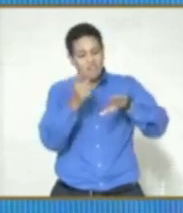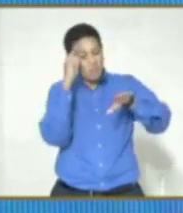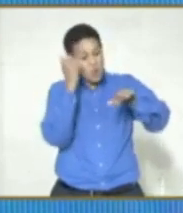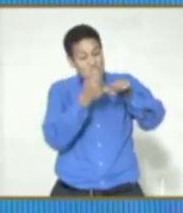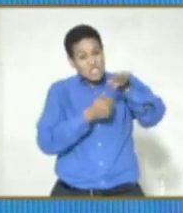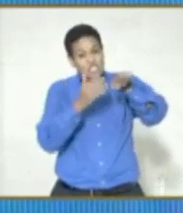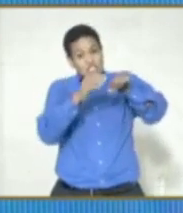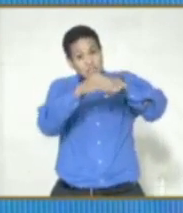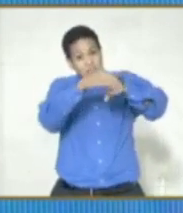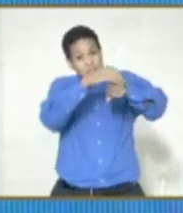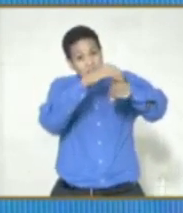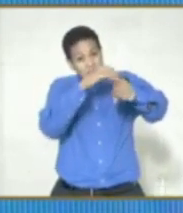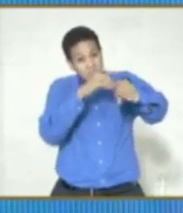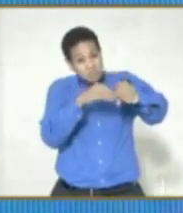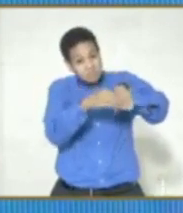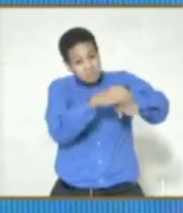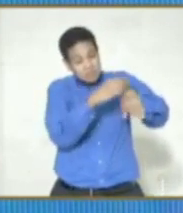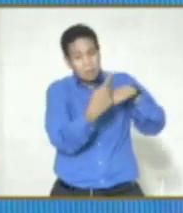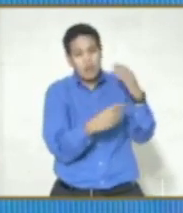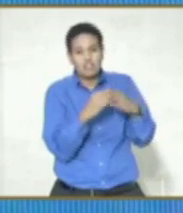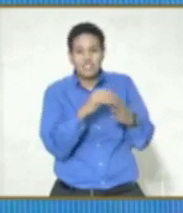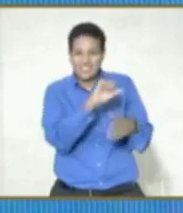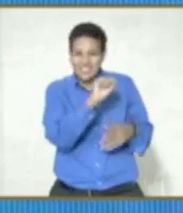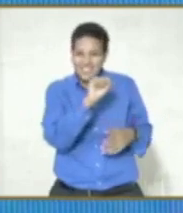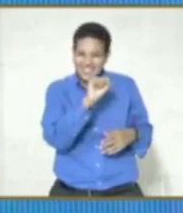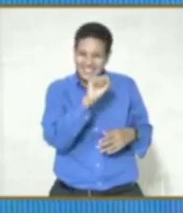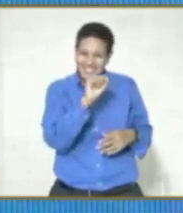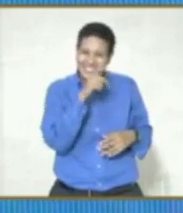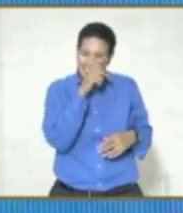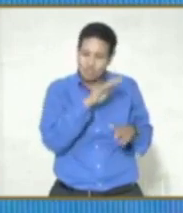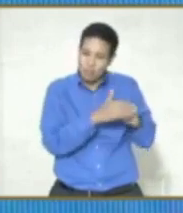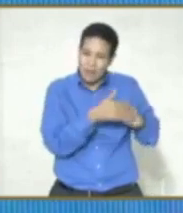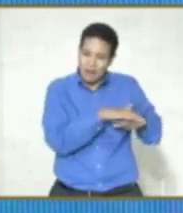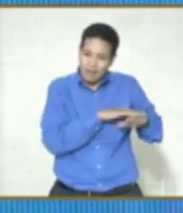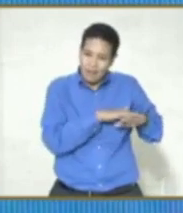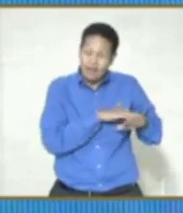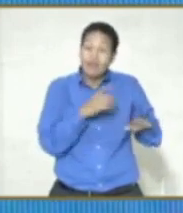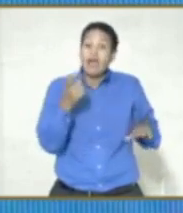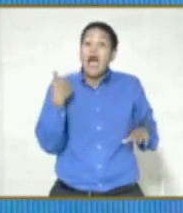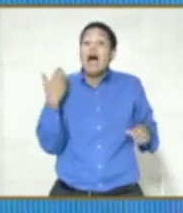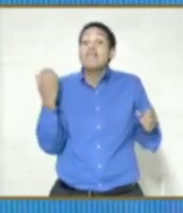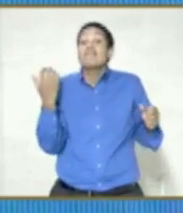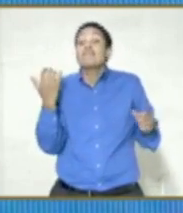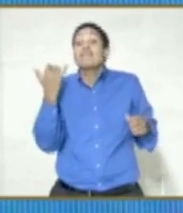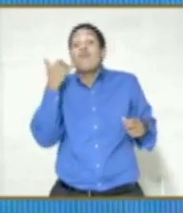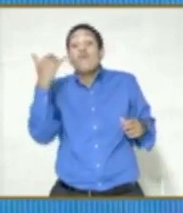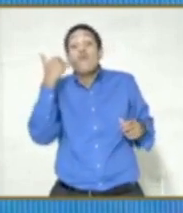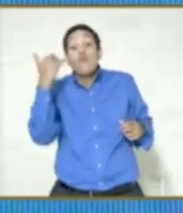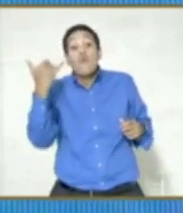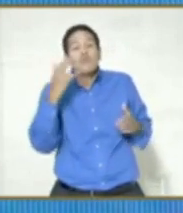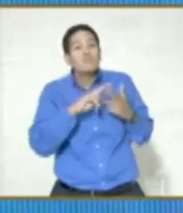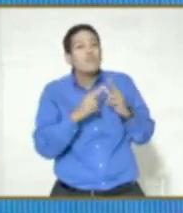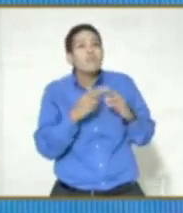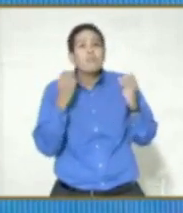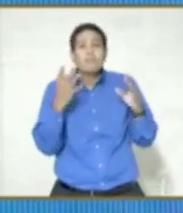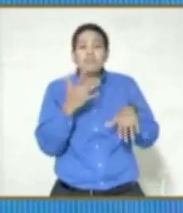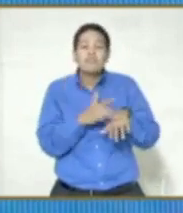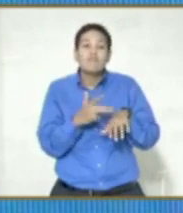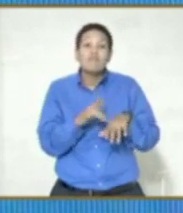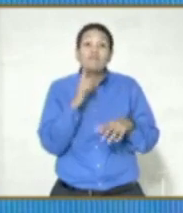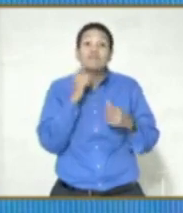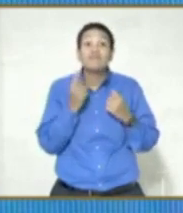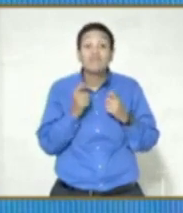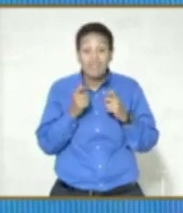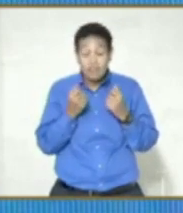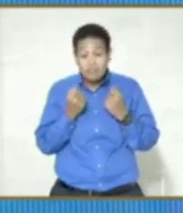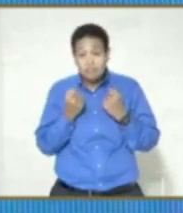that, there are a number of helplines available. And when you call that number, a vehicle with the team,